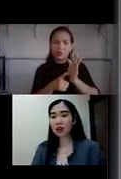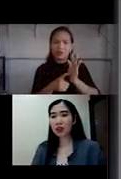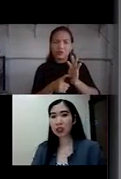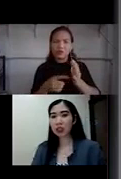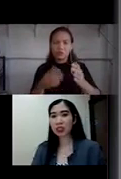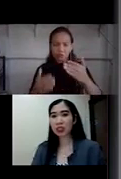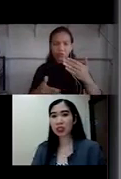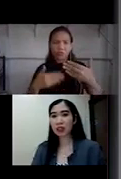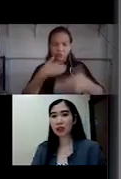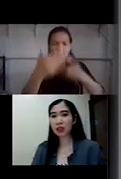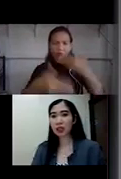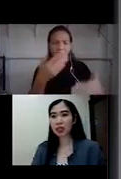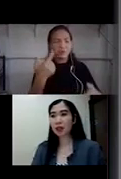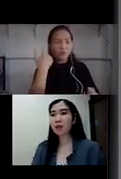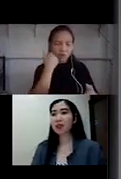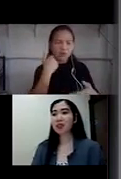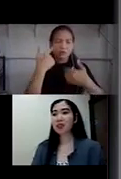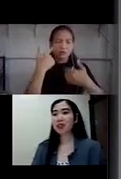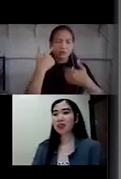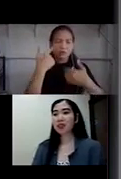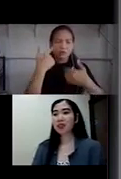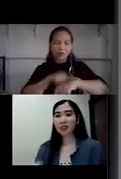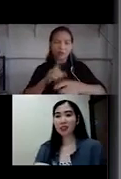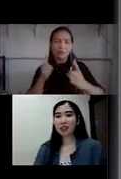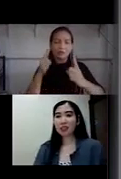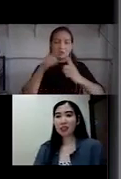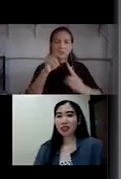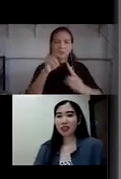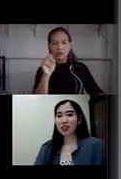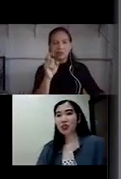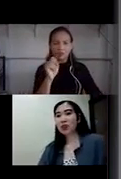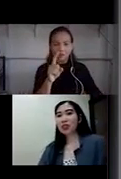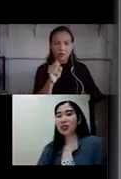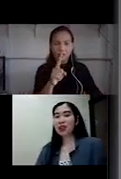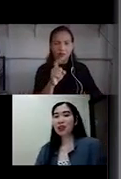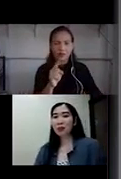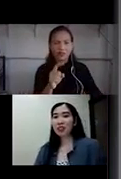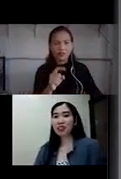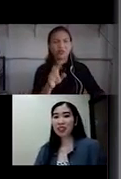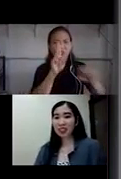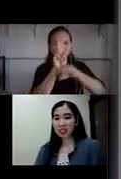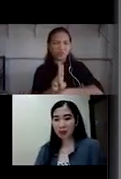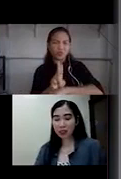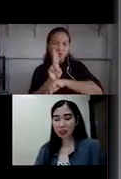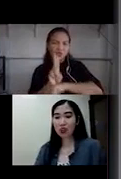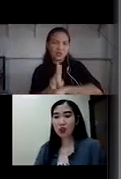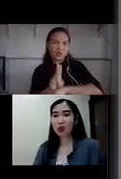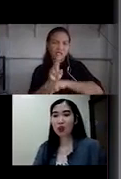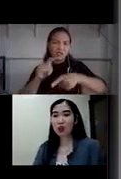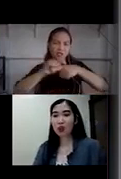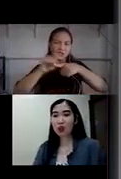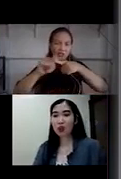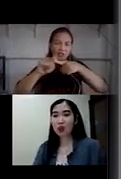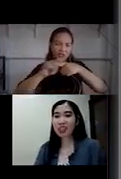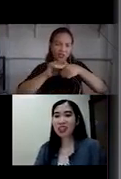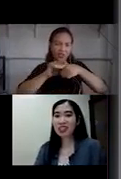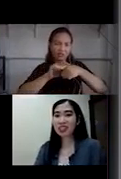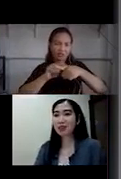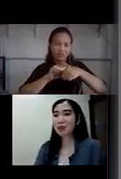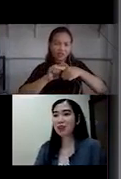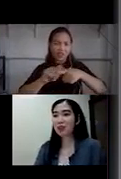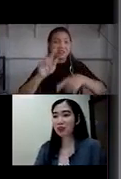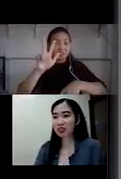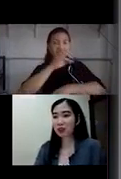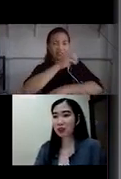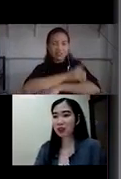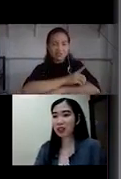have until 11 a.m. And usually, tinitrain namin ito mga 3 days.